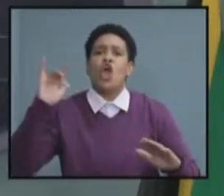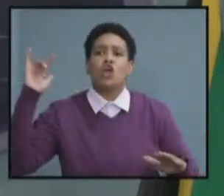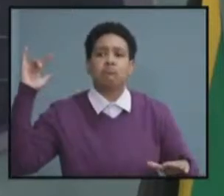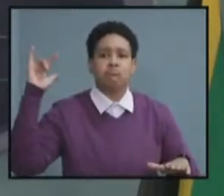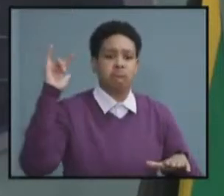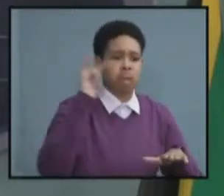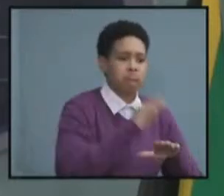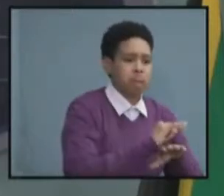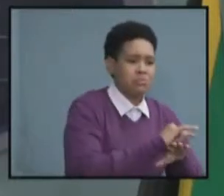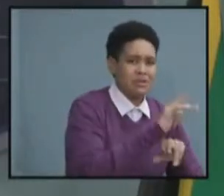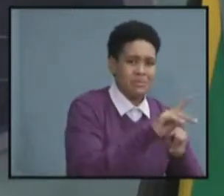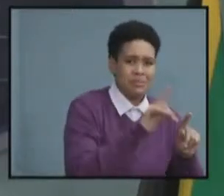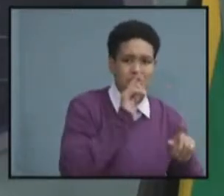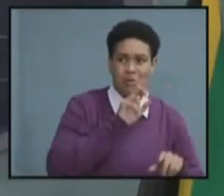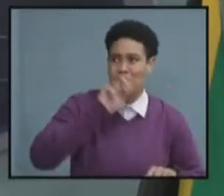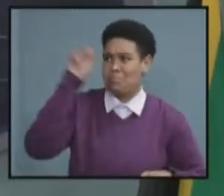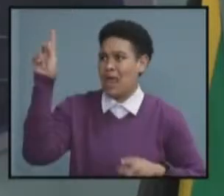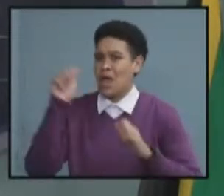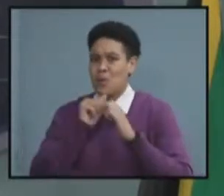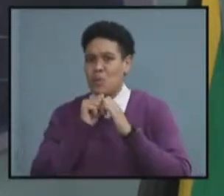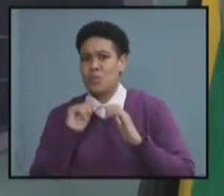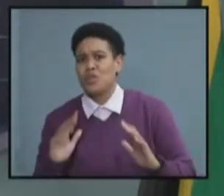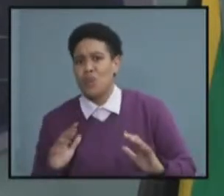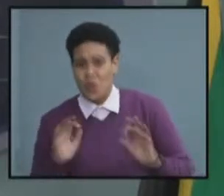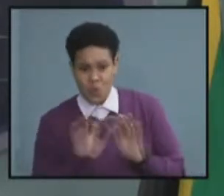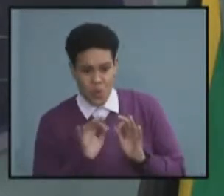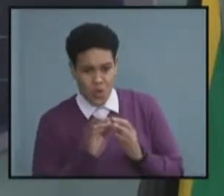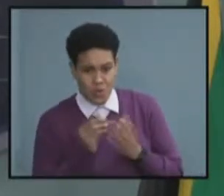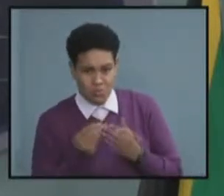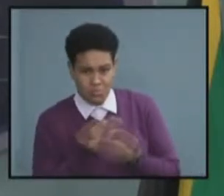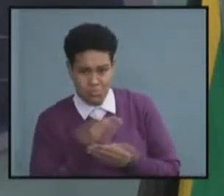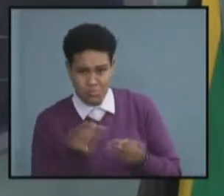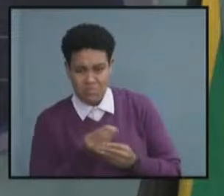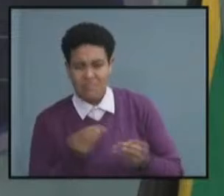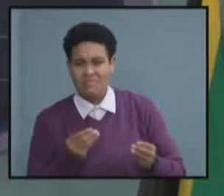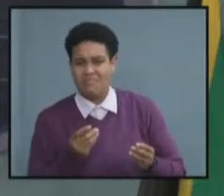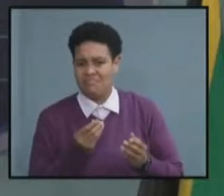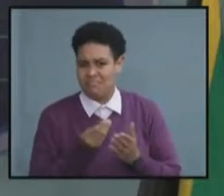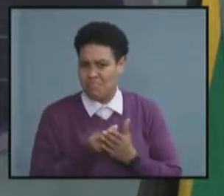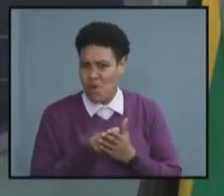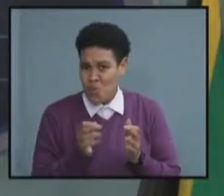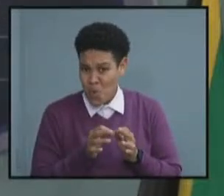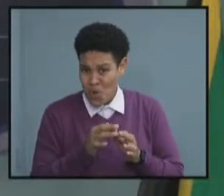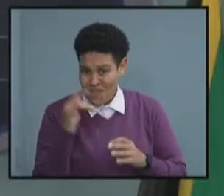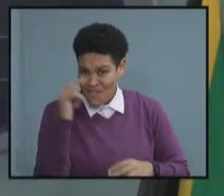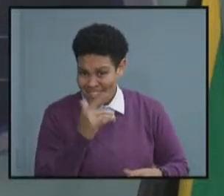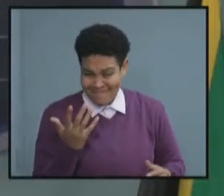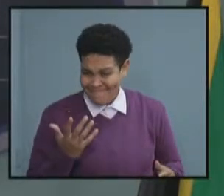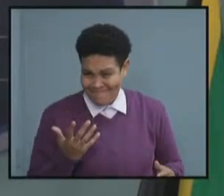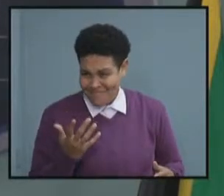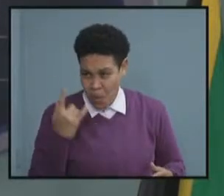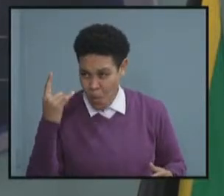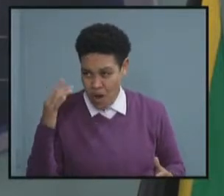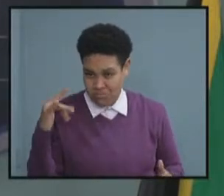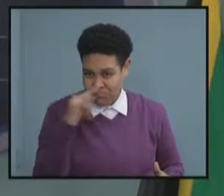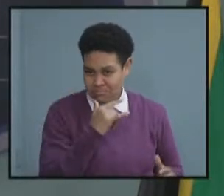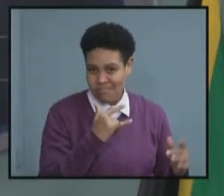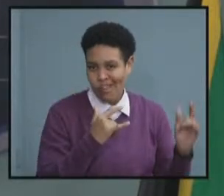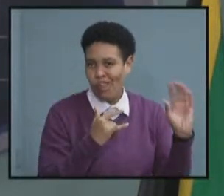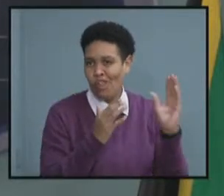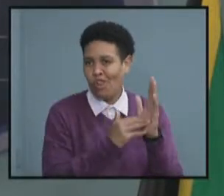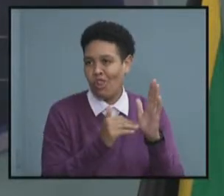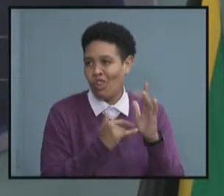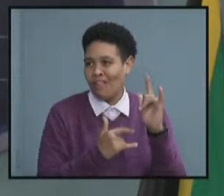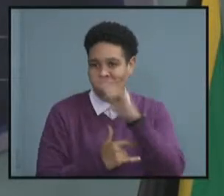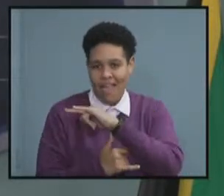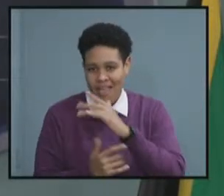in passengers but going back without? So the economics of the flight has to be sorted out. And